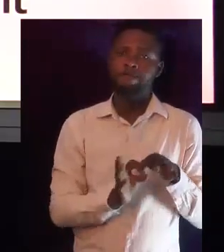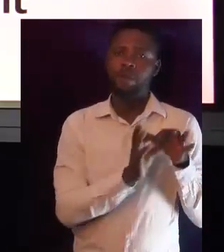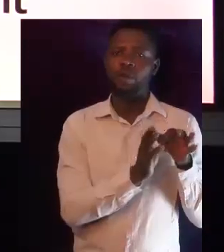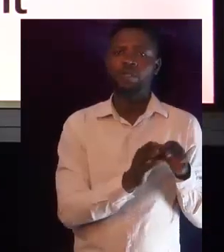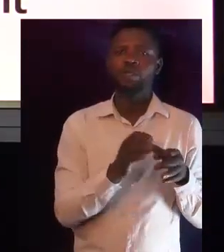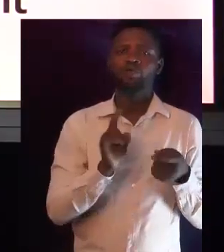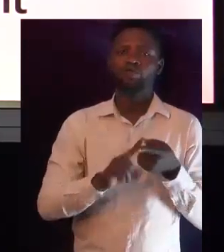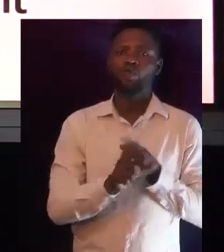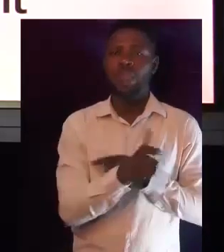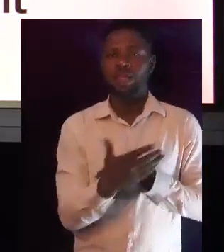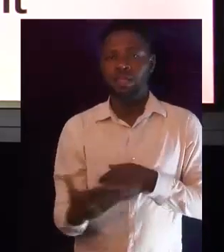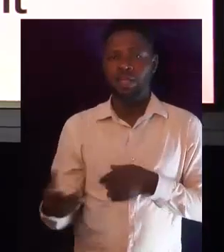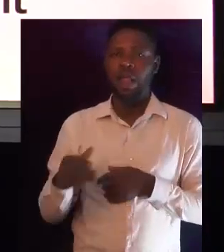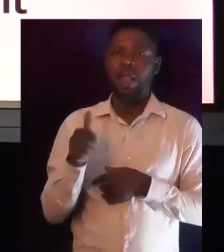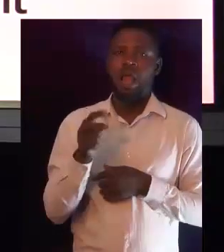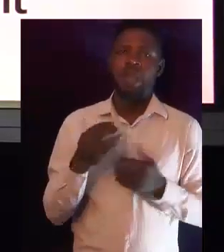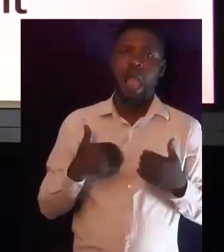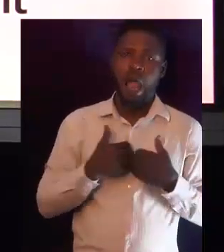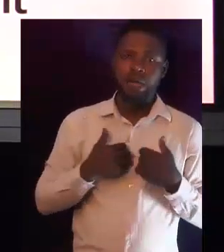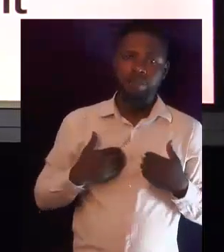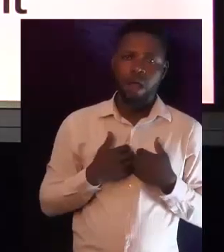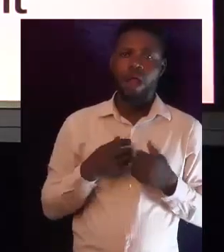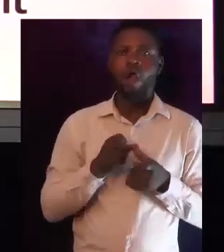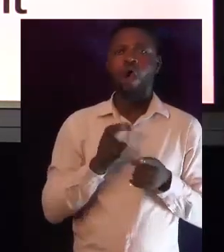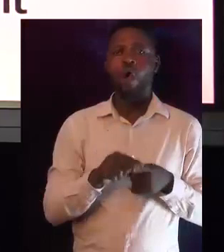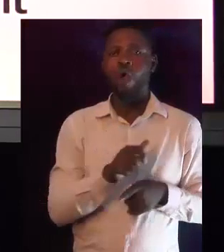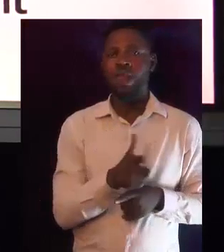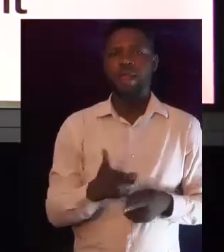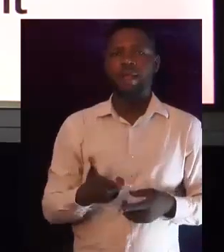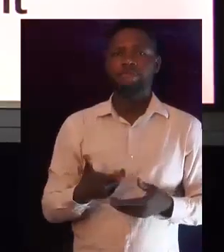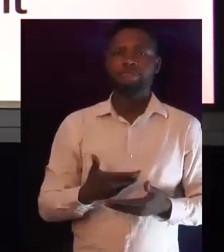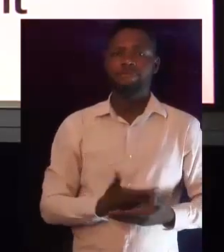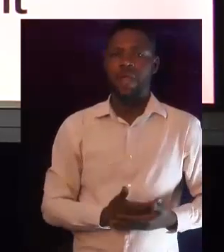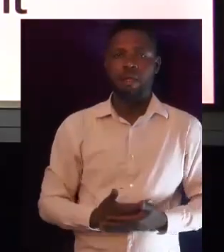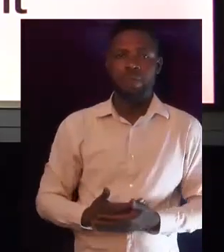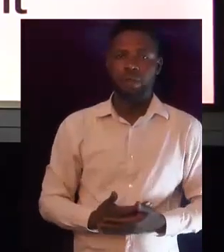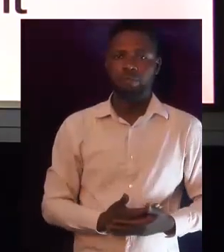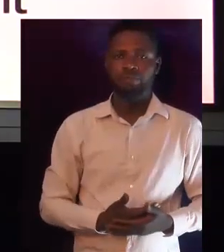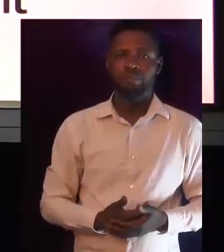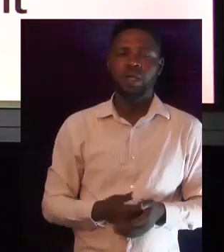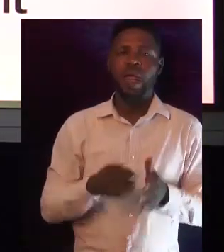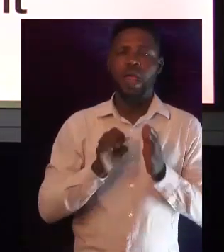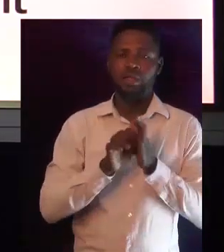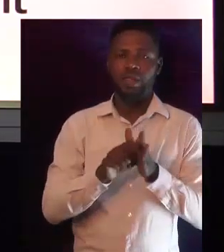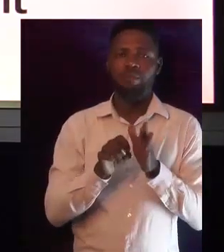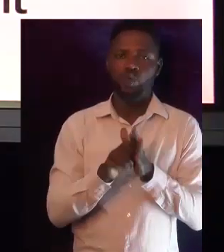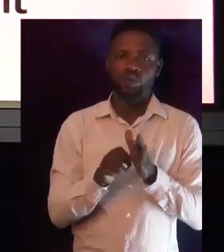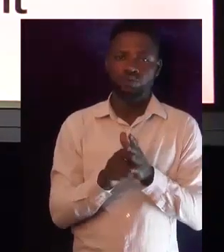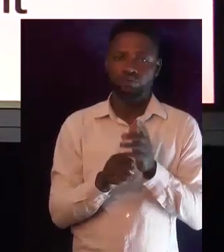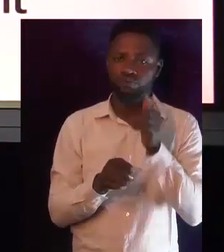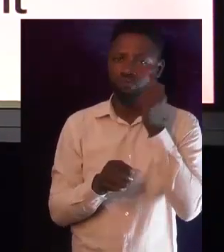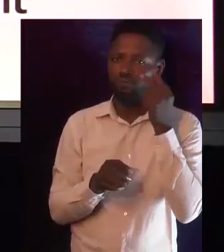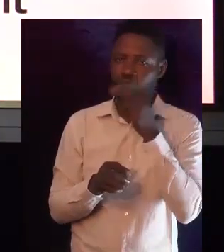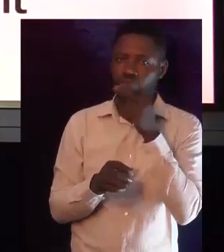or belonging to a thing, an animal, or a baby. A baby.